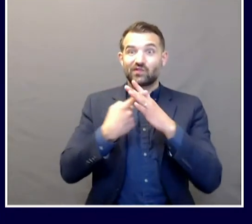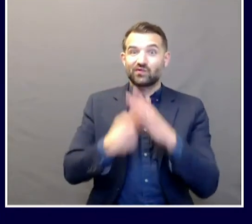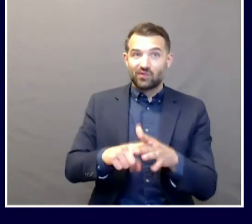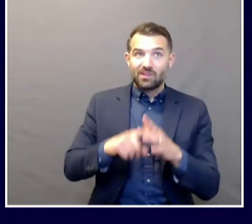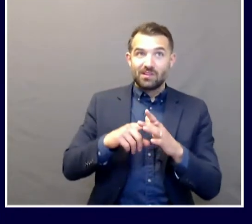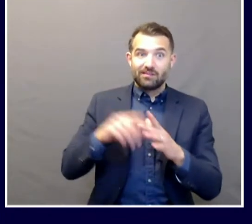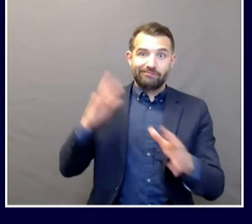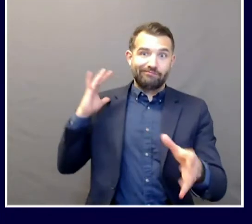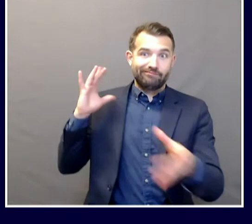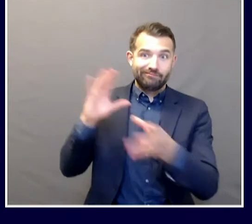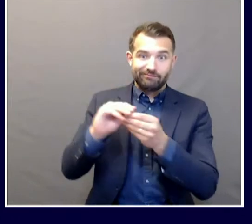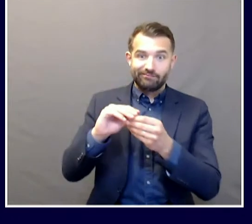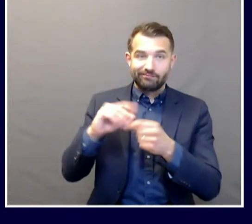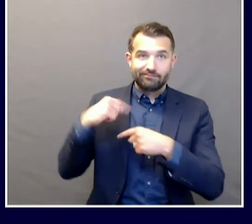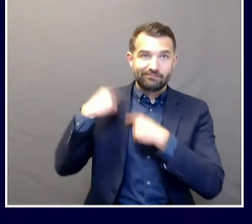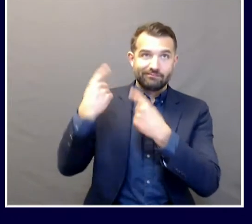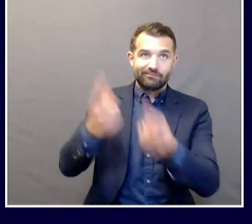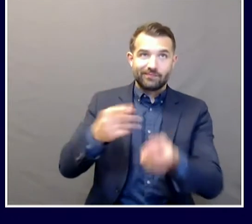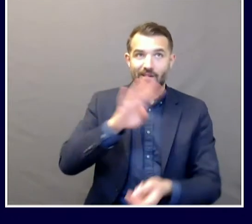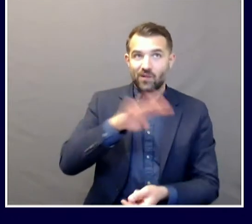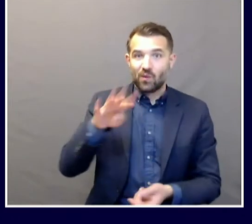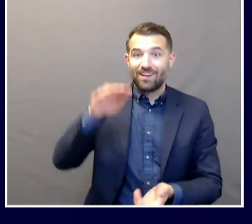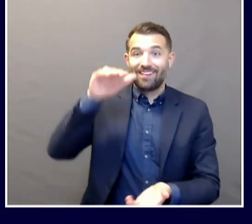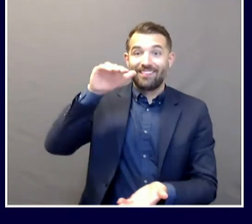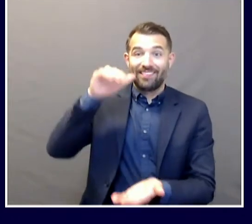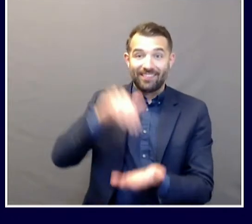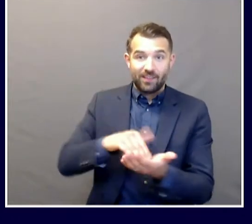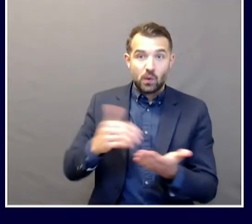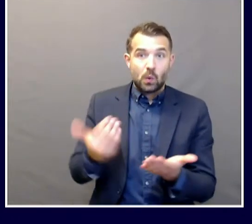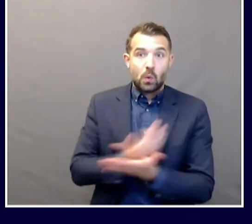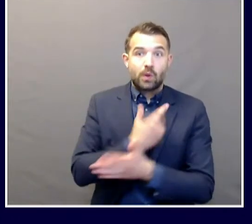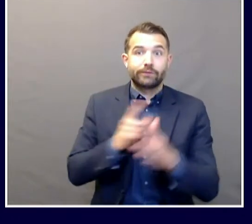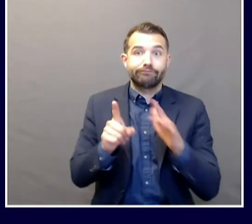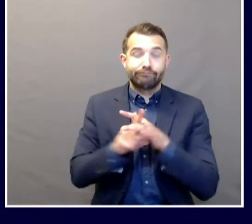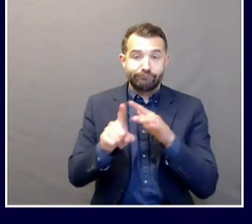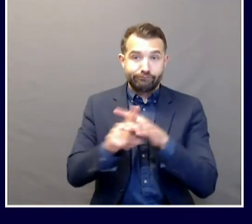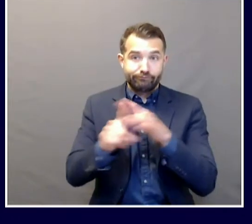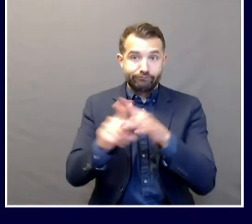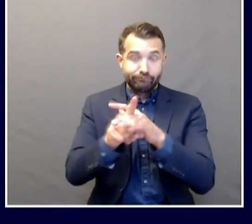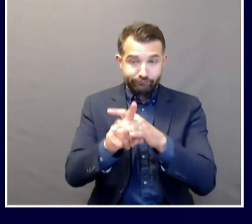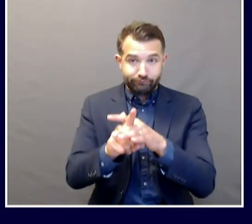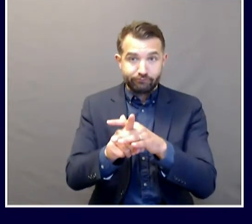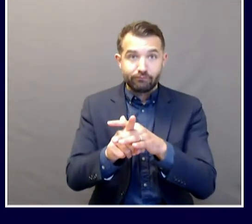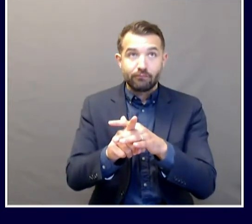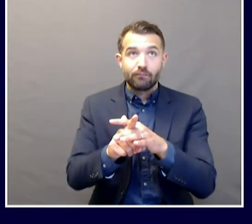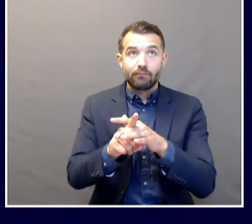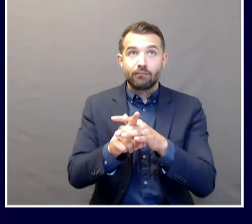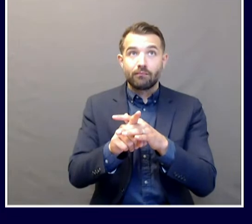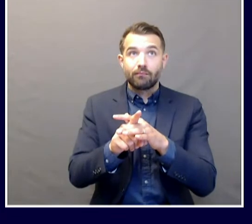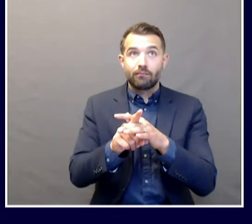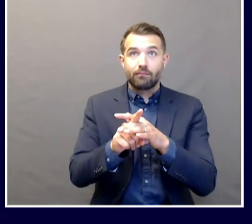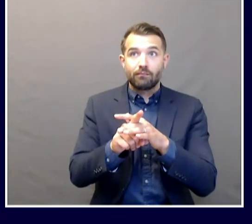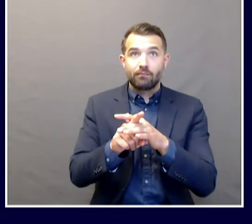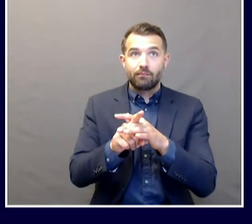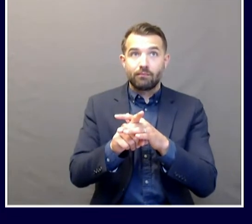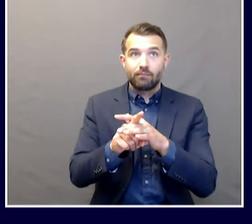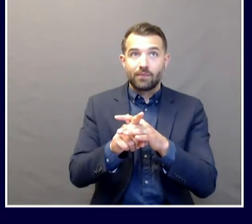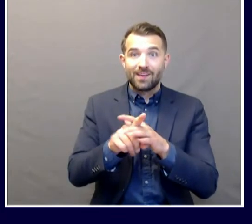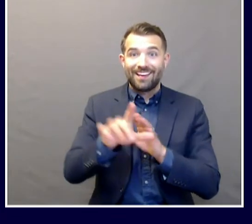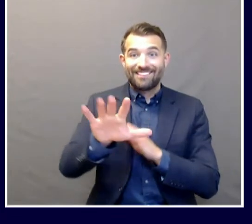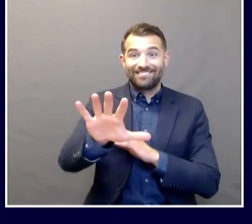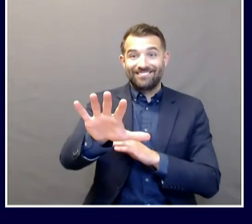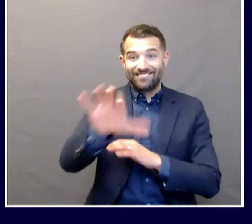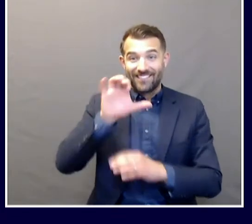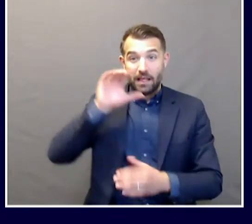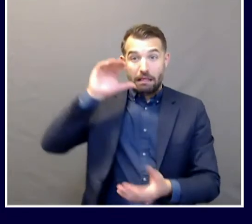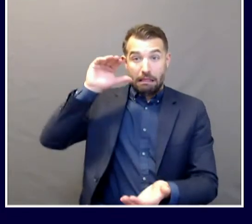501,000 people. Of those, roughly 100 or so have had breakthrough cases. out of 501,000. So